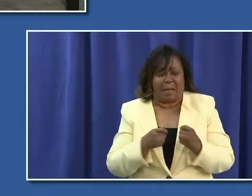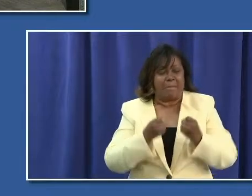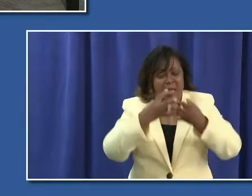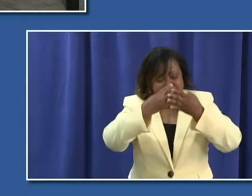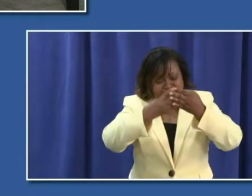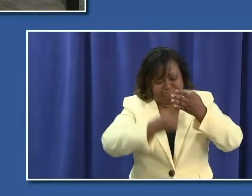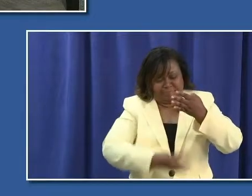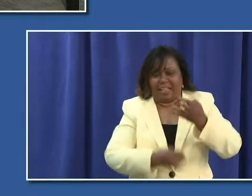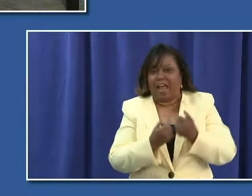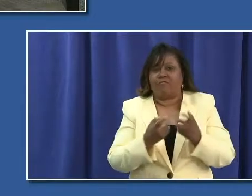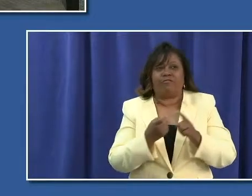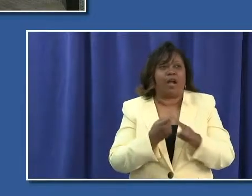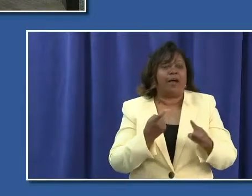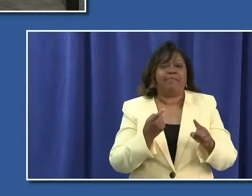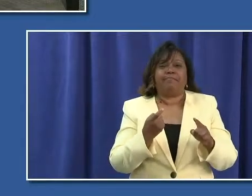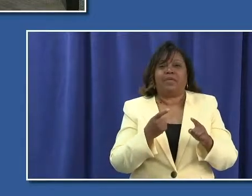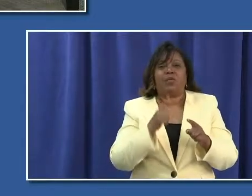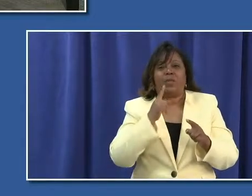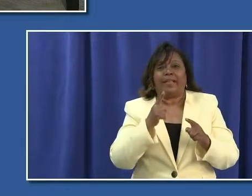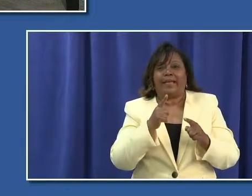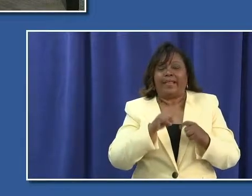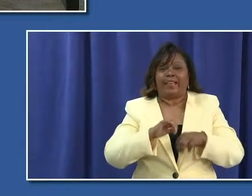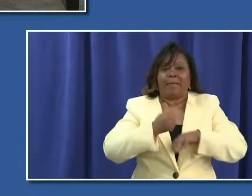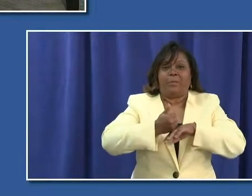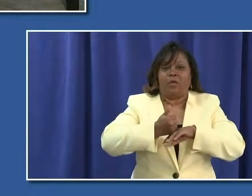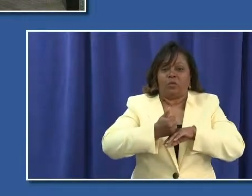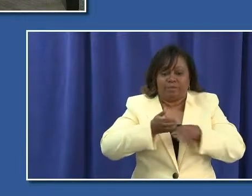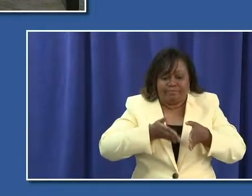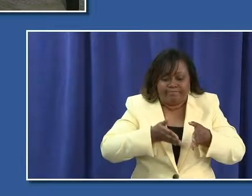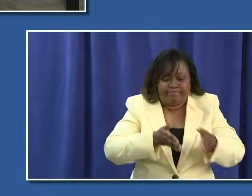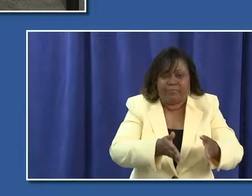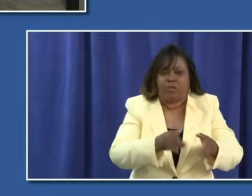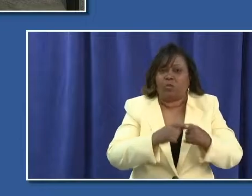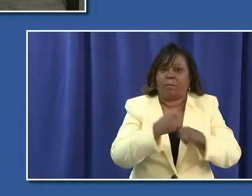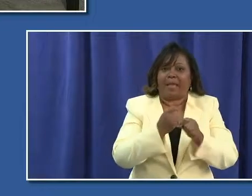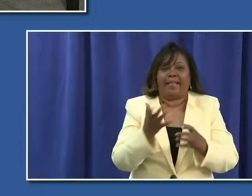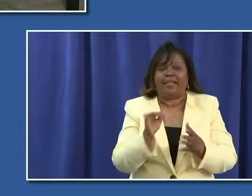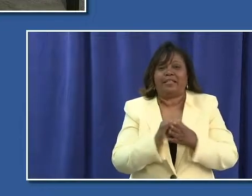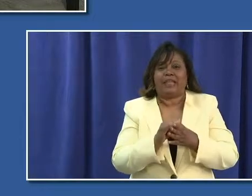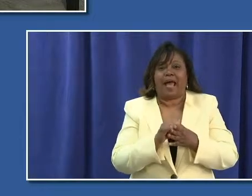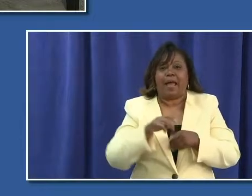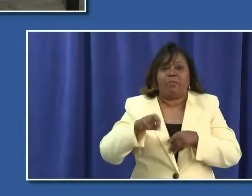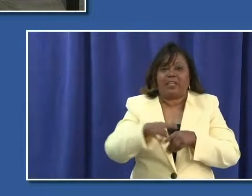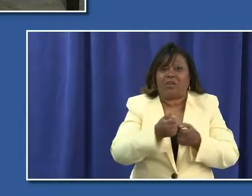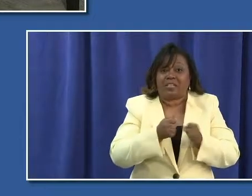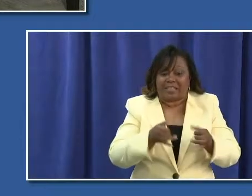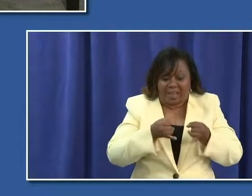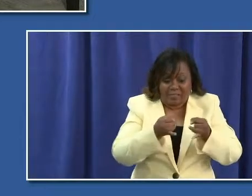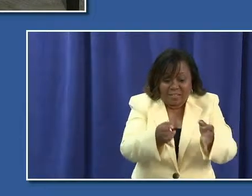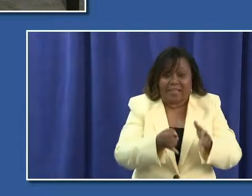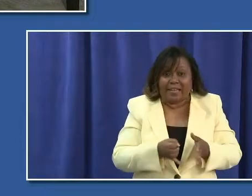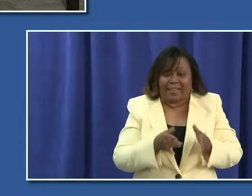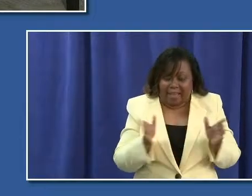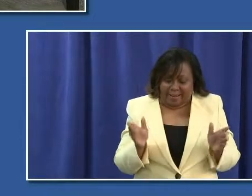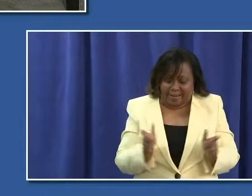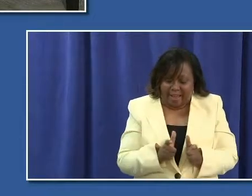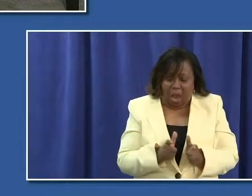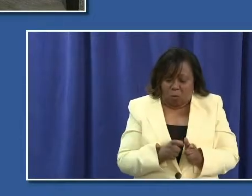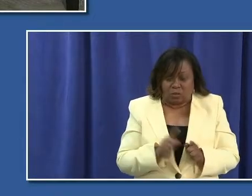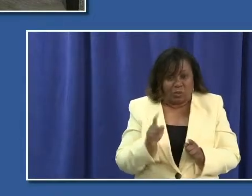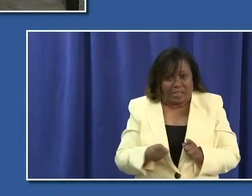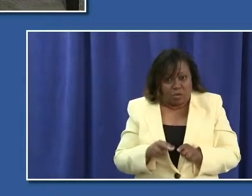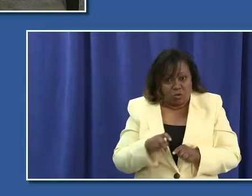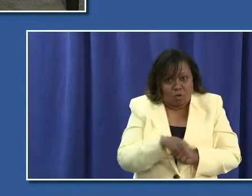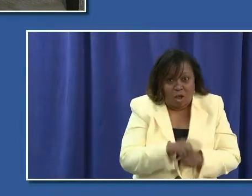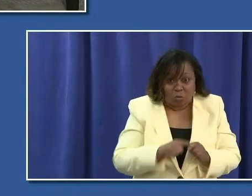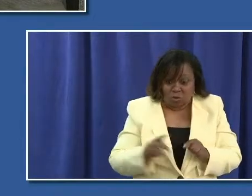of things. It's everything from actually the built infrastructure, so creating things like pedestrian safety islands that narrows the distance you need to